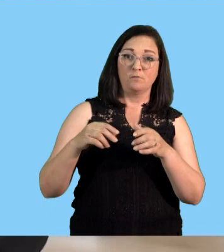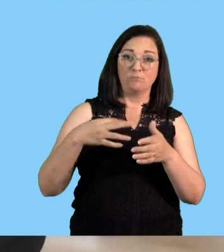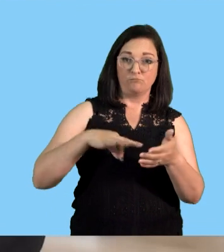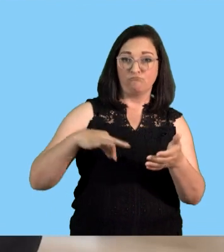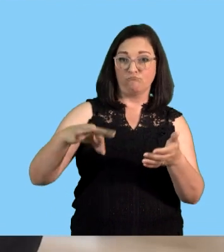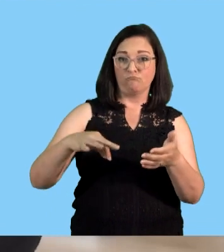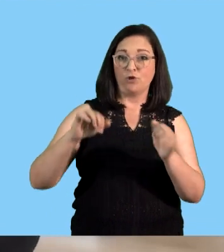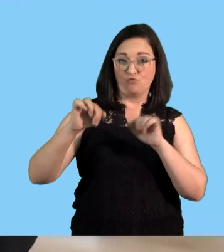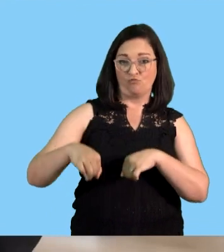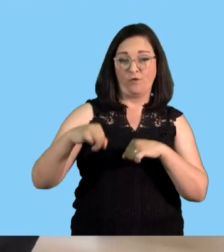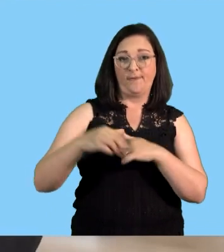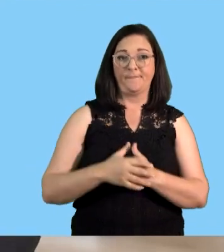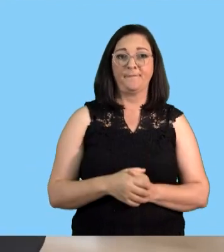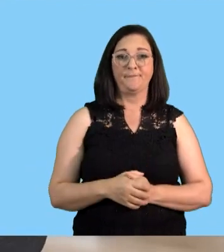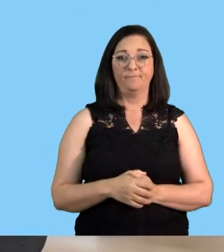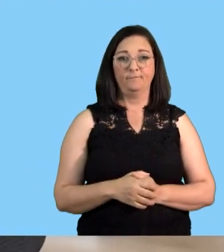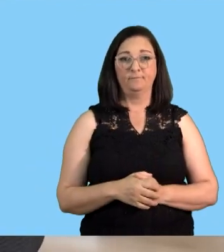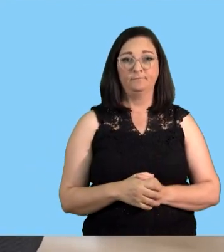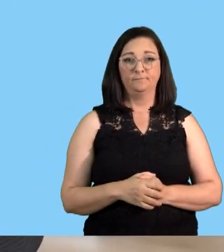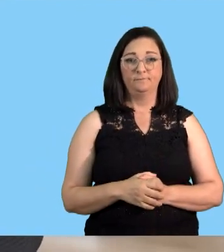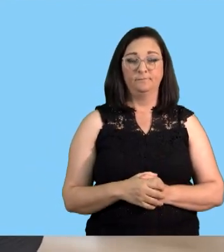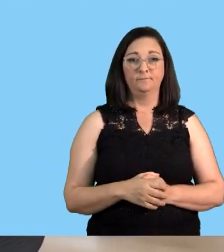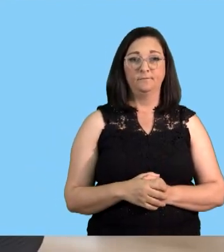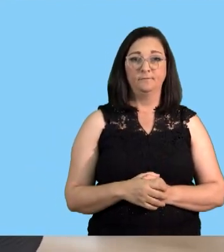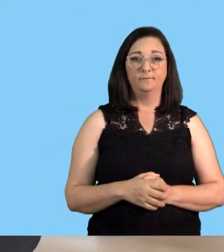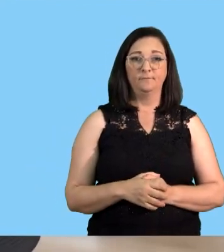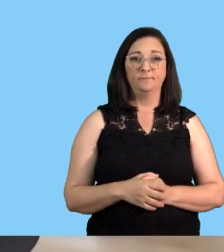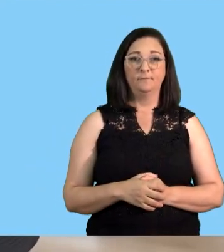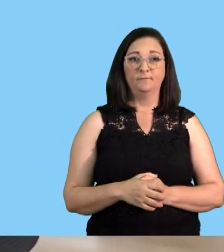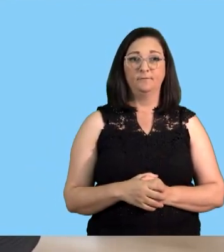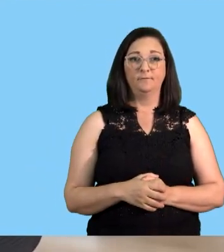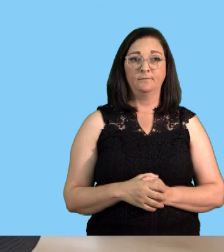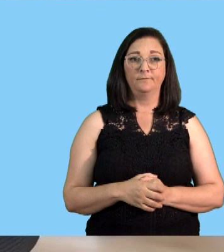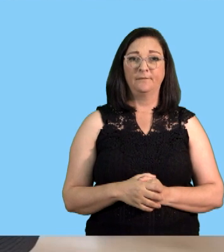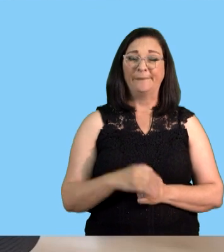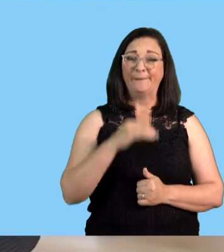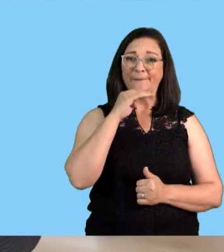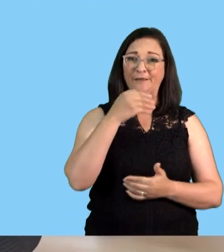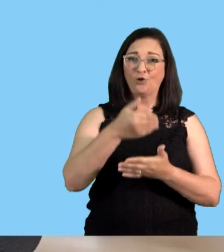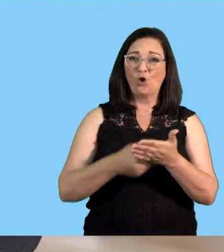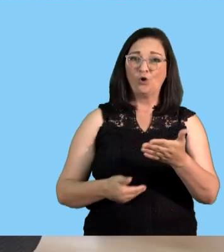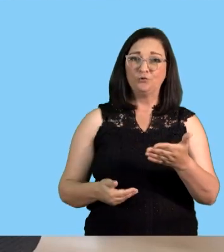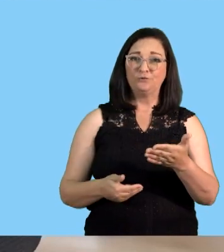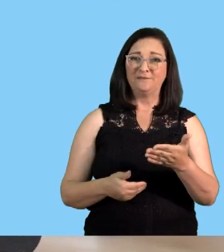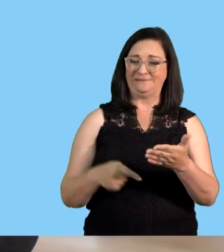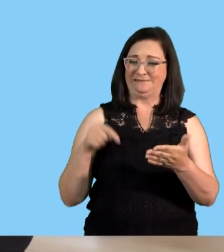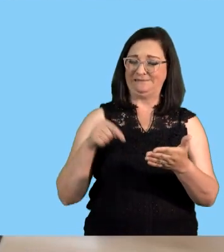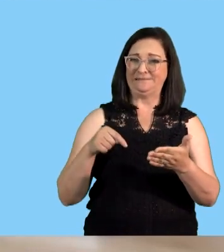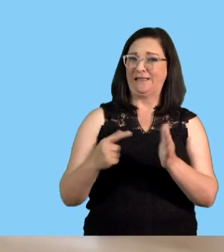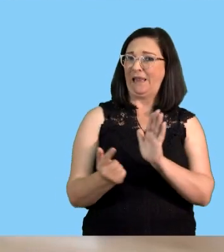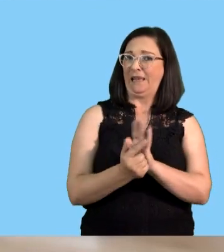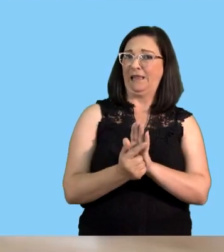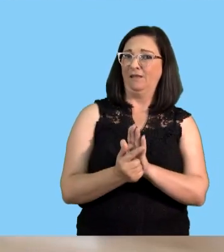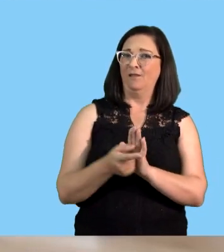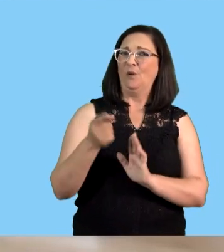two people, the employer and the employee. Right, but now, what makes this contract to be